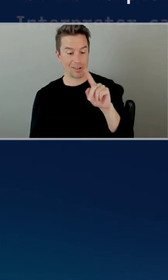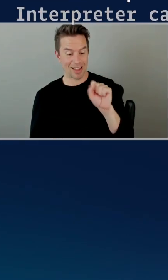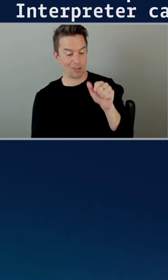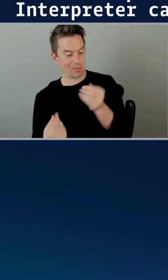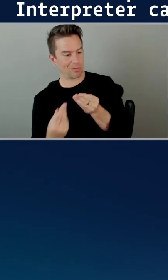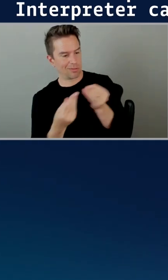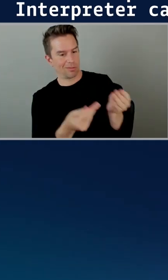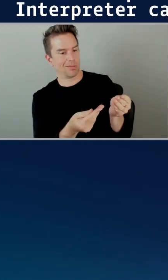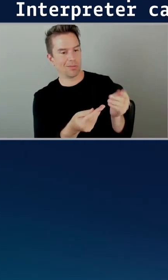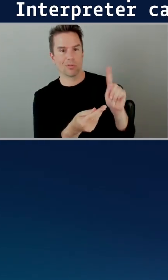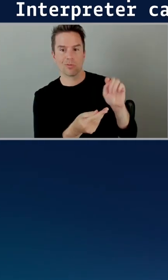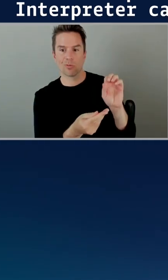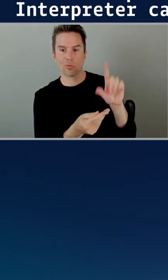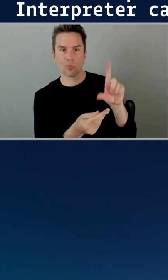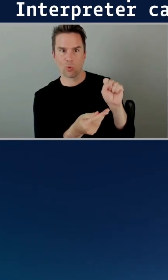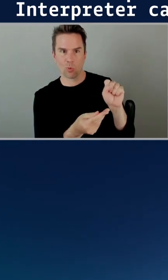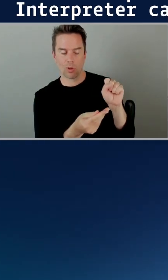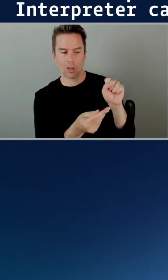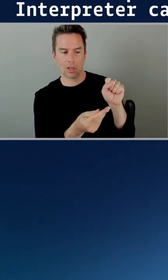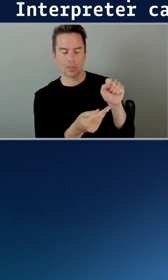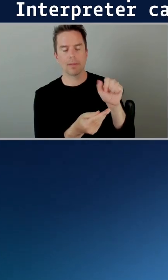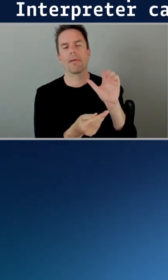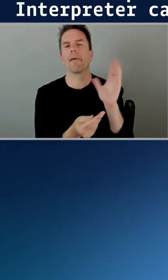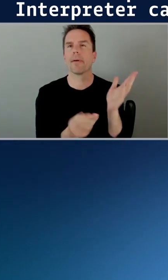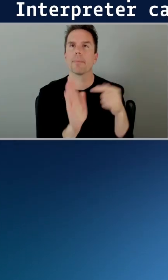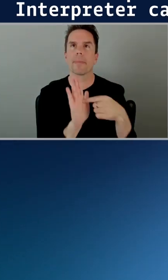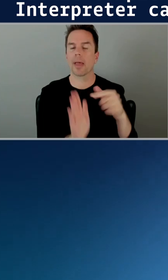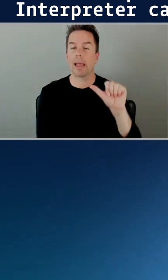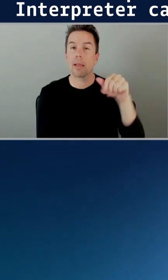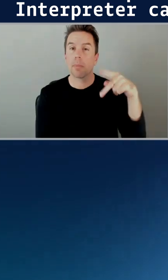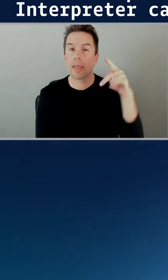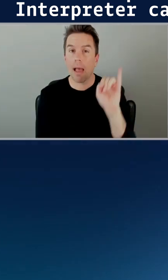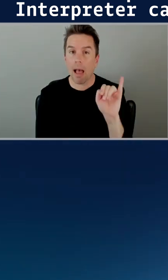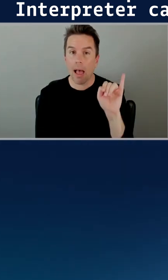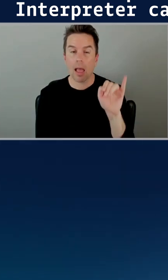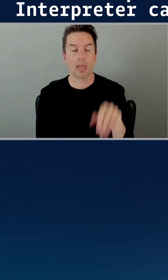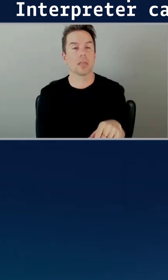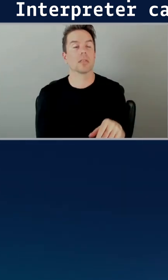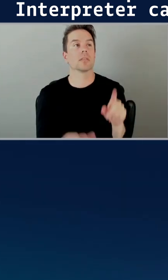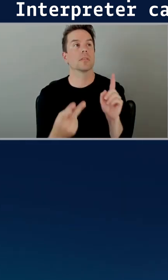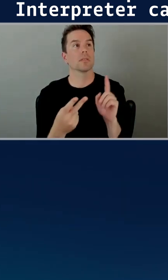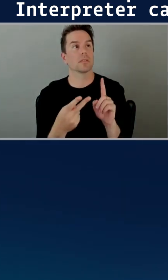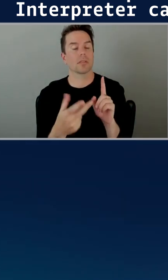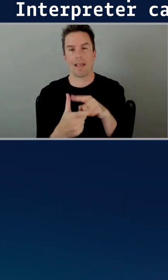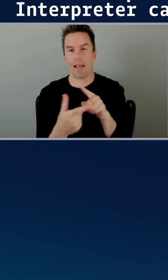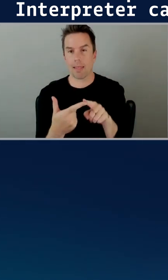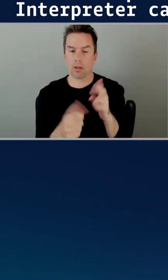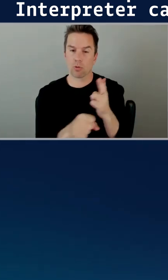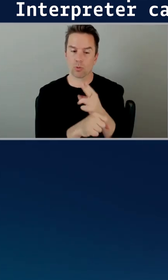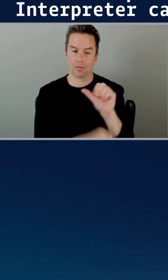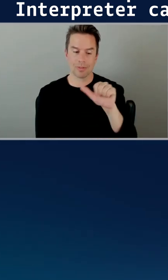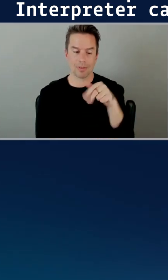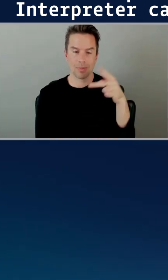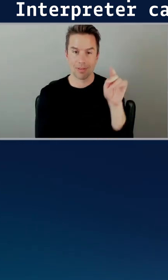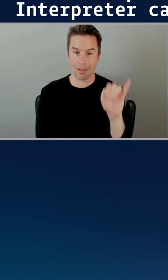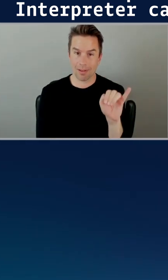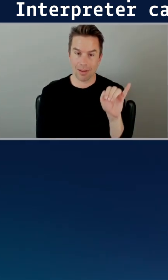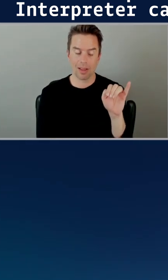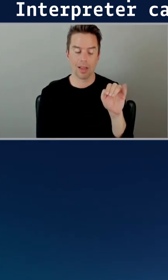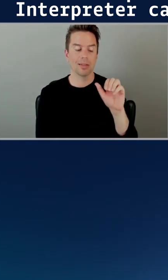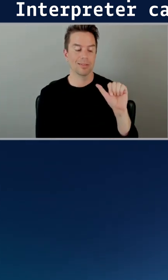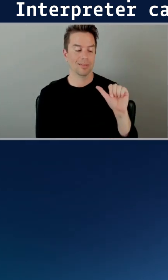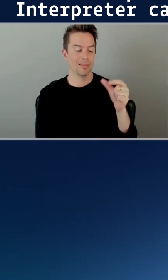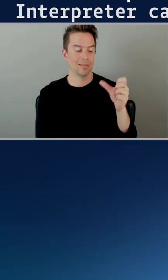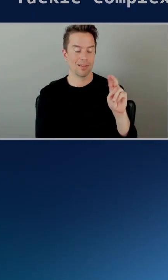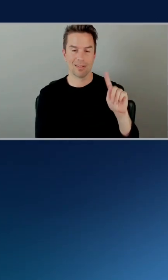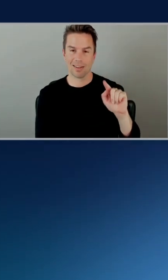tools would be in the form of, say, your APIs. And then using those APIs, the agent